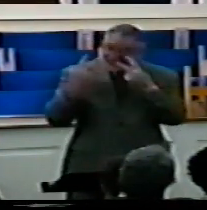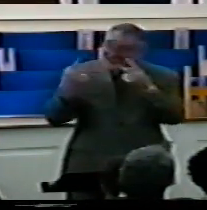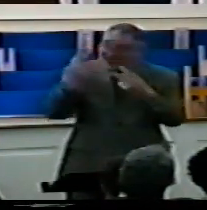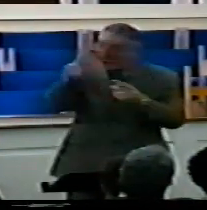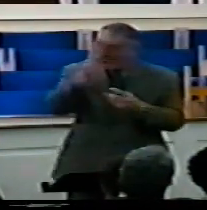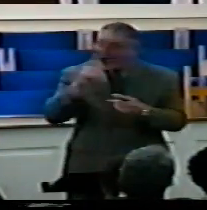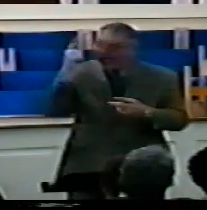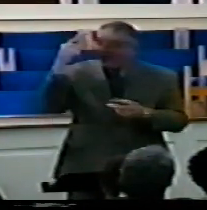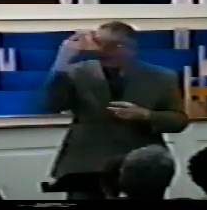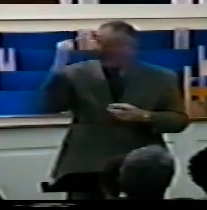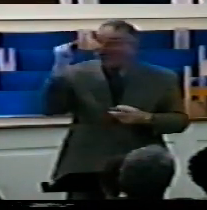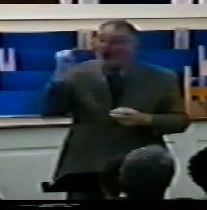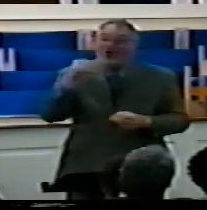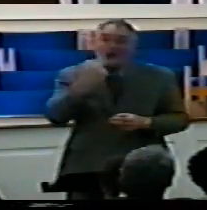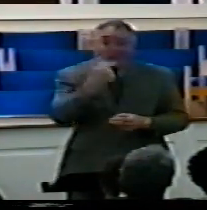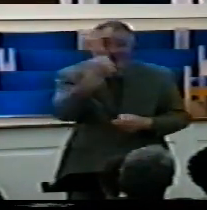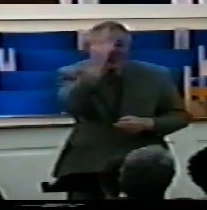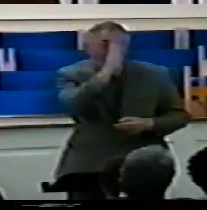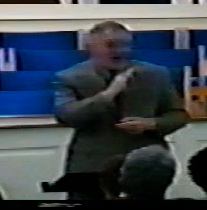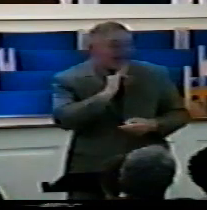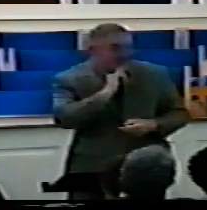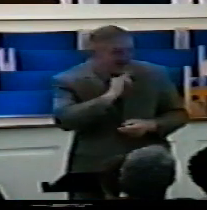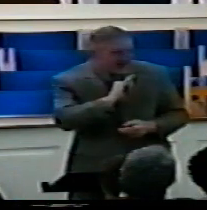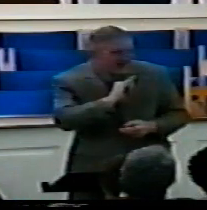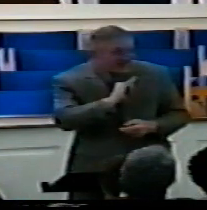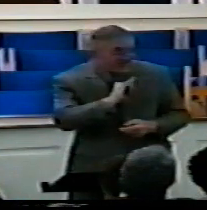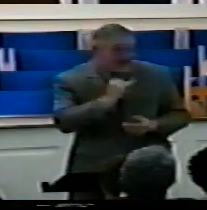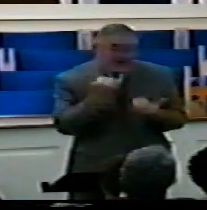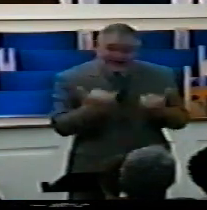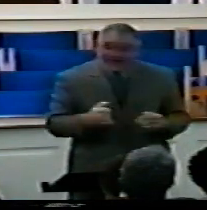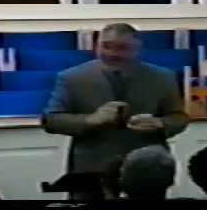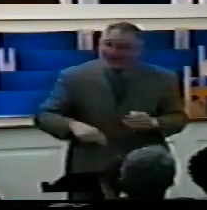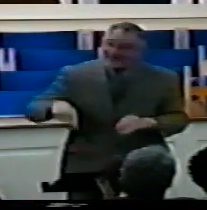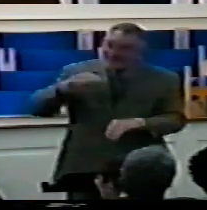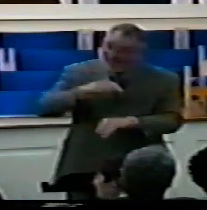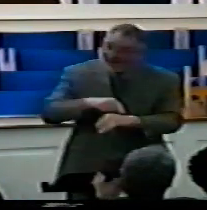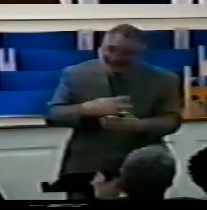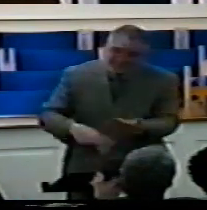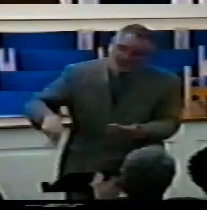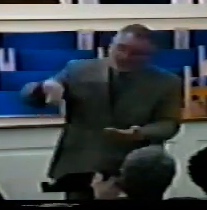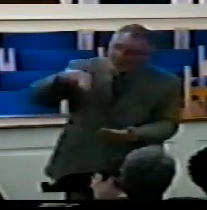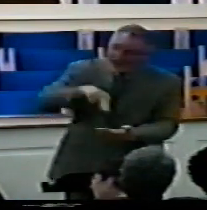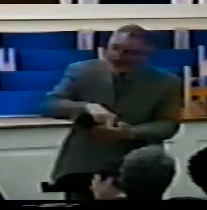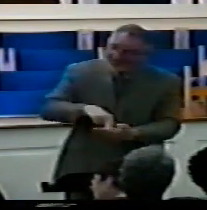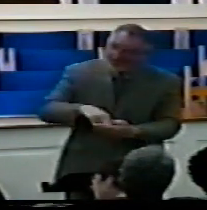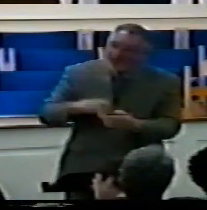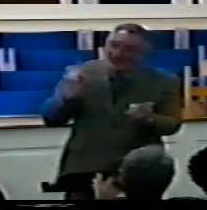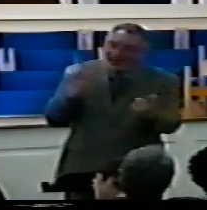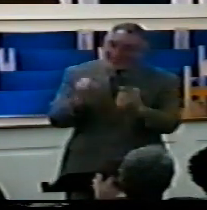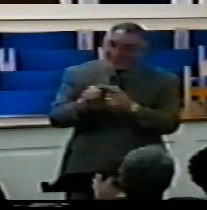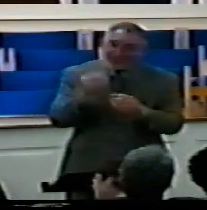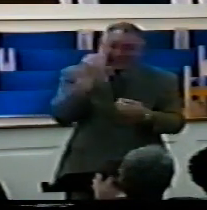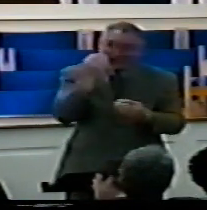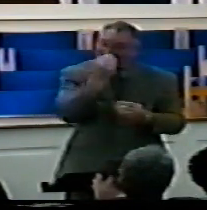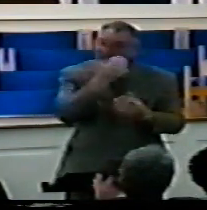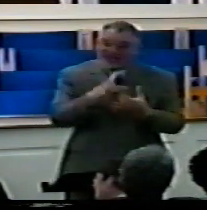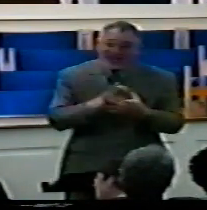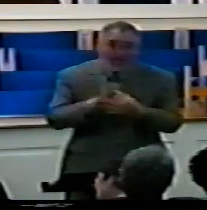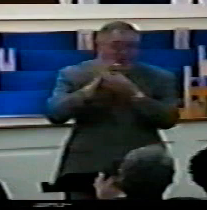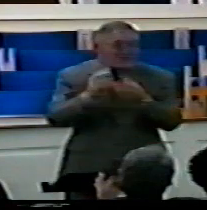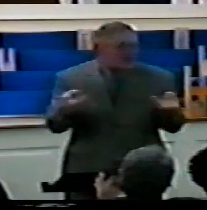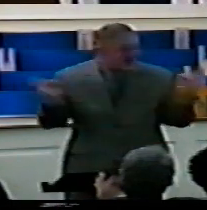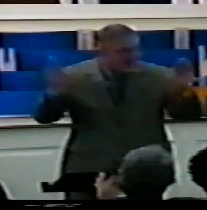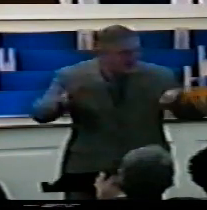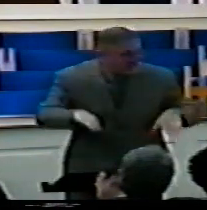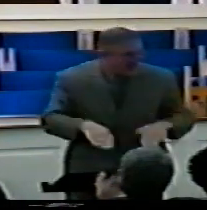through a valley, it's time to rise up. You know what? Because in the valley is where the lily of the valley is at, and the rose of Sharon. But so